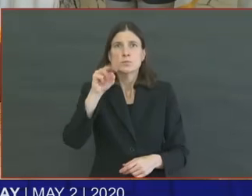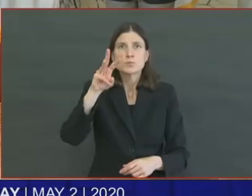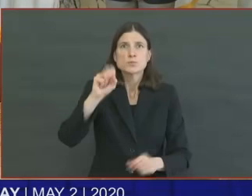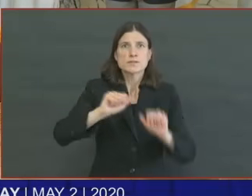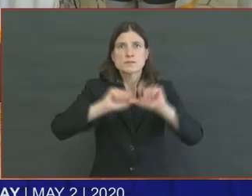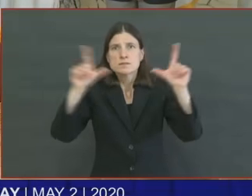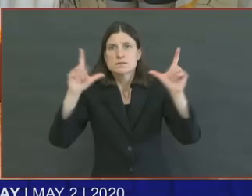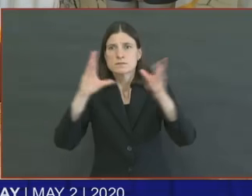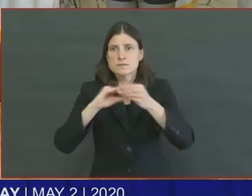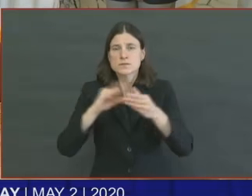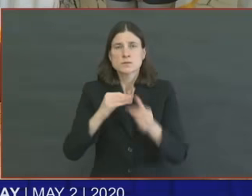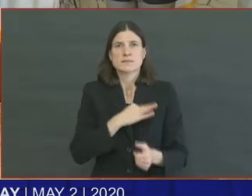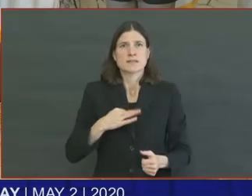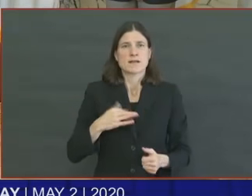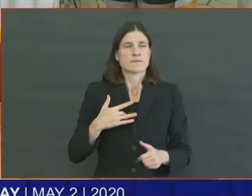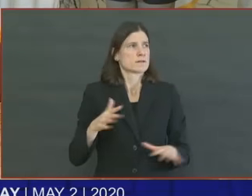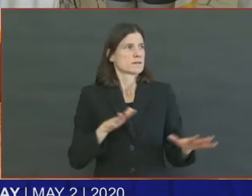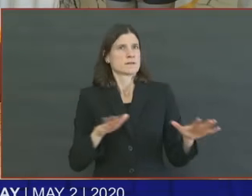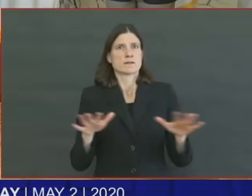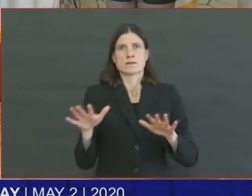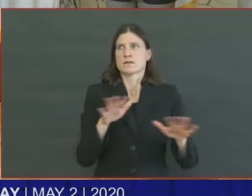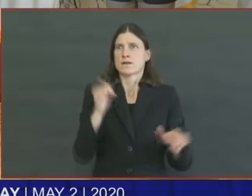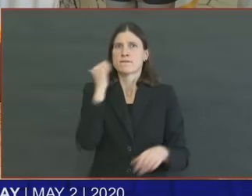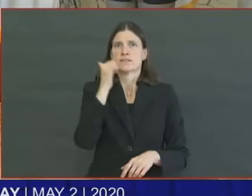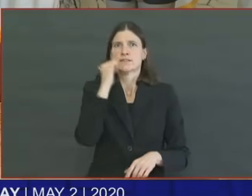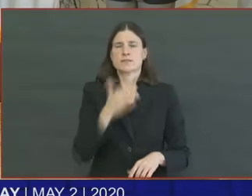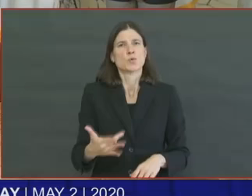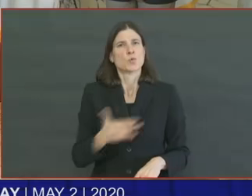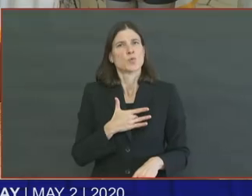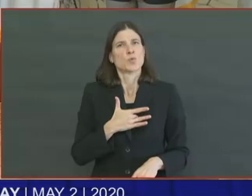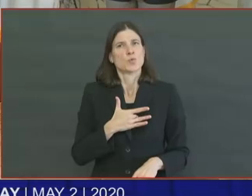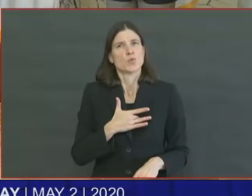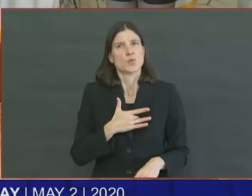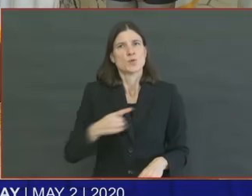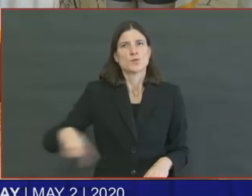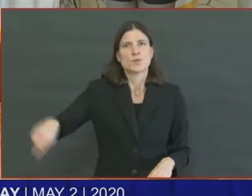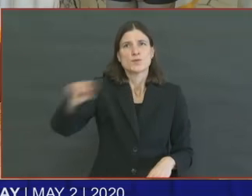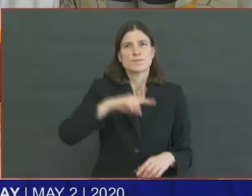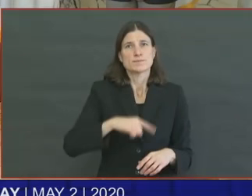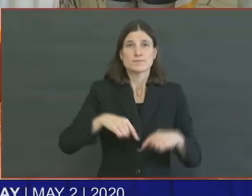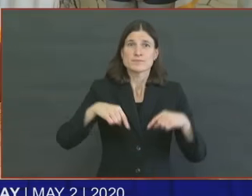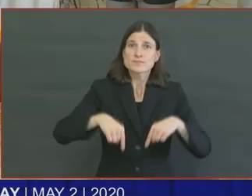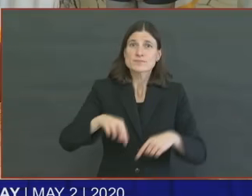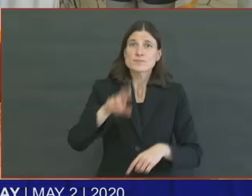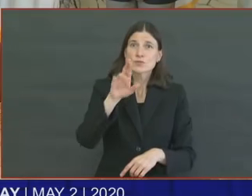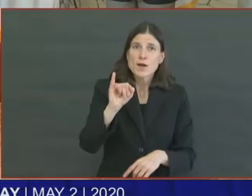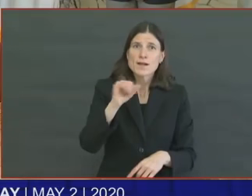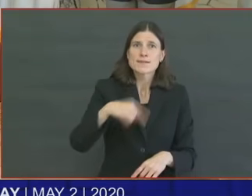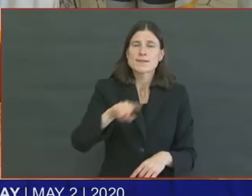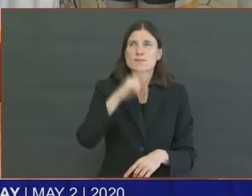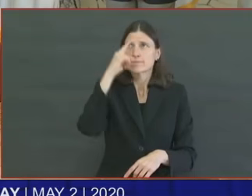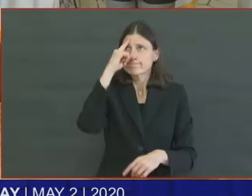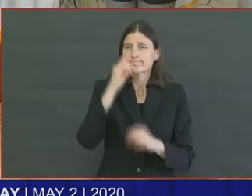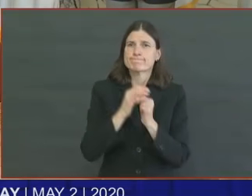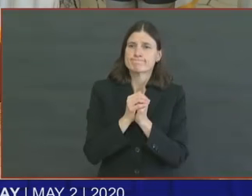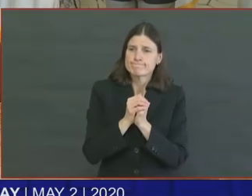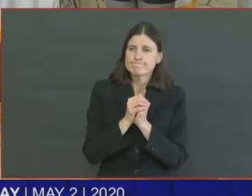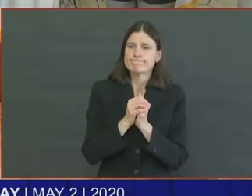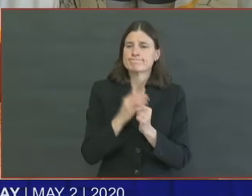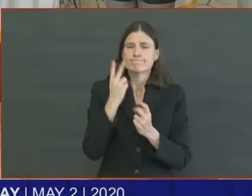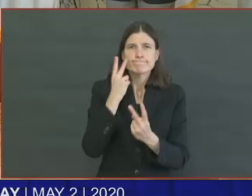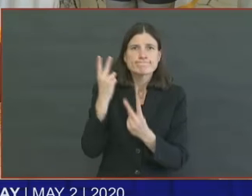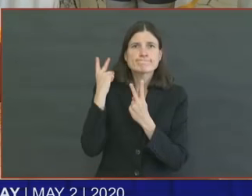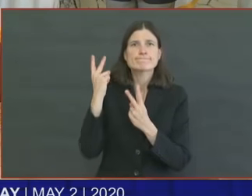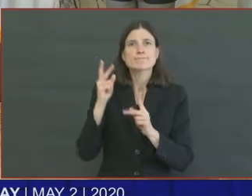numbers in place. Let's remember what our nursing home staff and administrators are going through as well as a